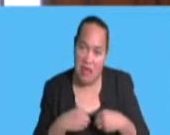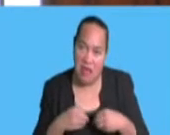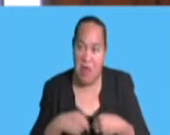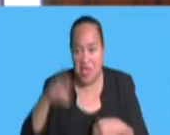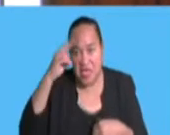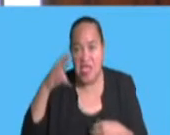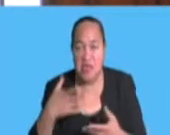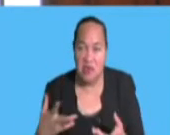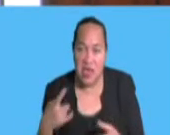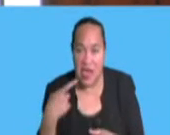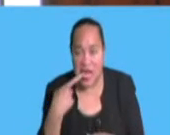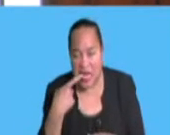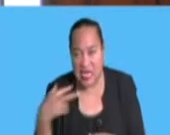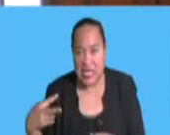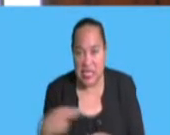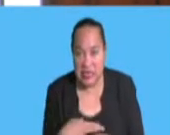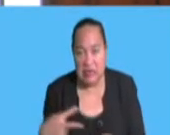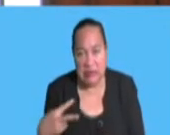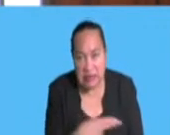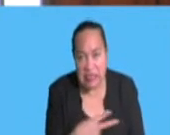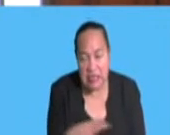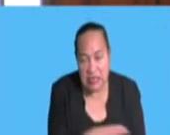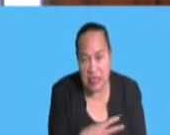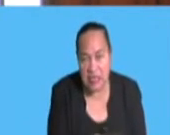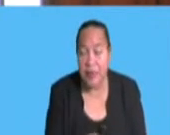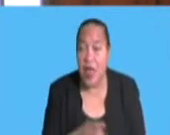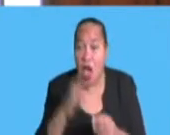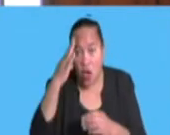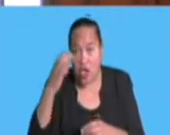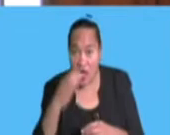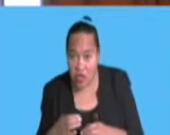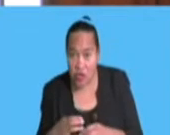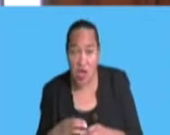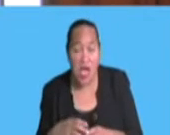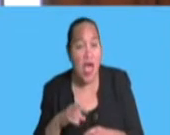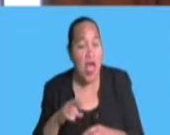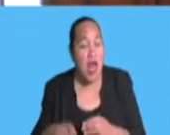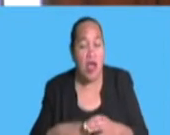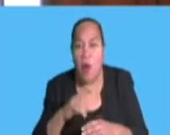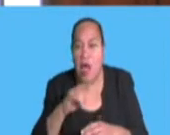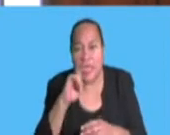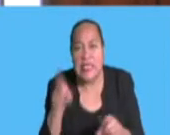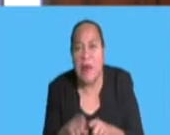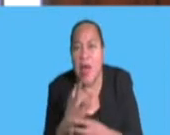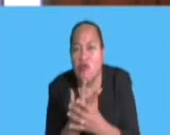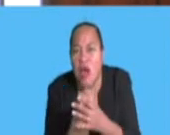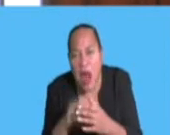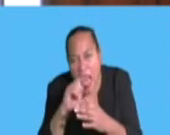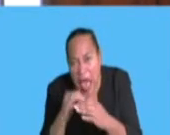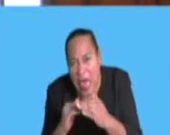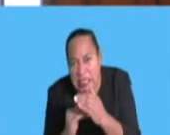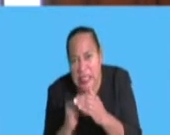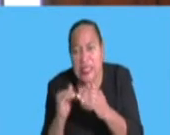nation. The truth is, Mr. Speaker, our country and our economy is barely keeping itself above water. The vast majority of